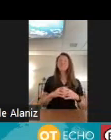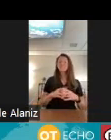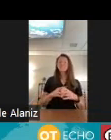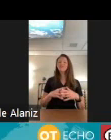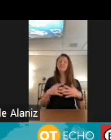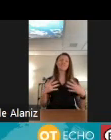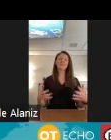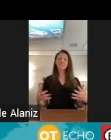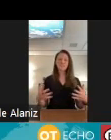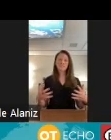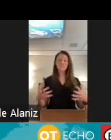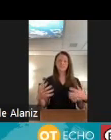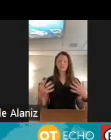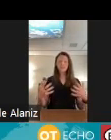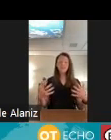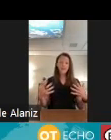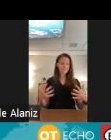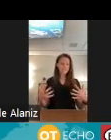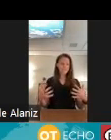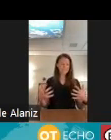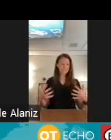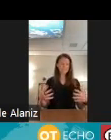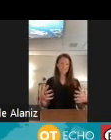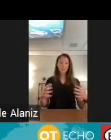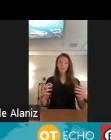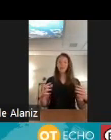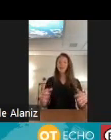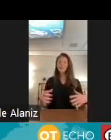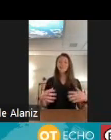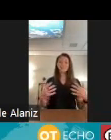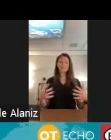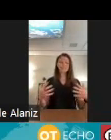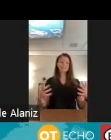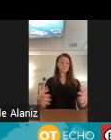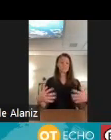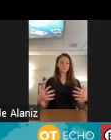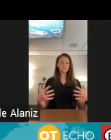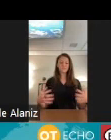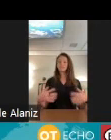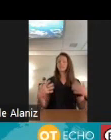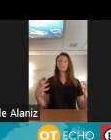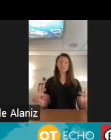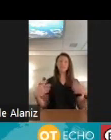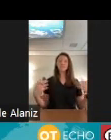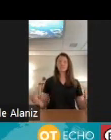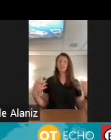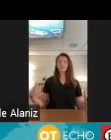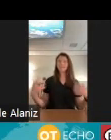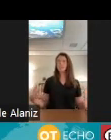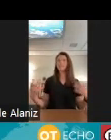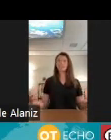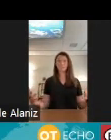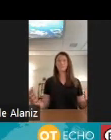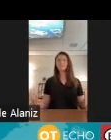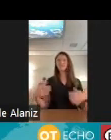is a these are very functional measures. And what that means is we're having the clients do something that they would do in their